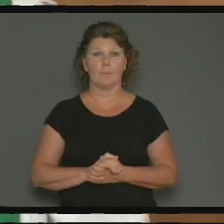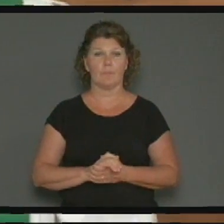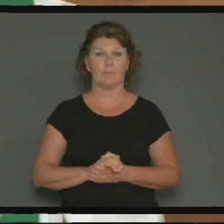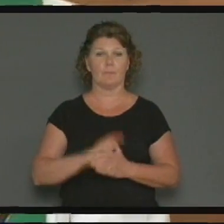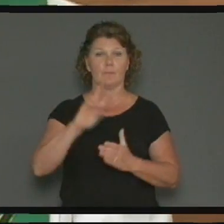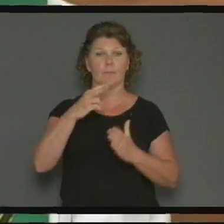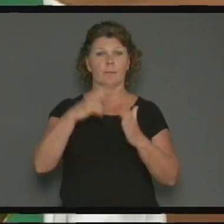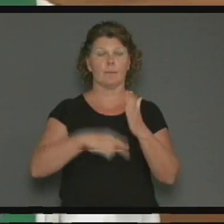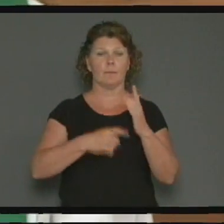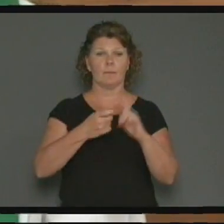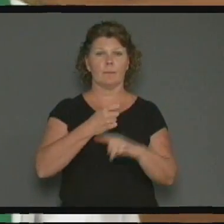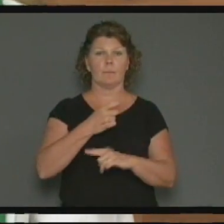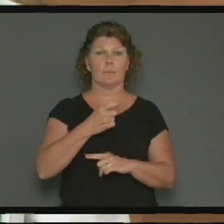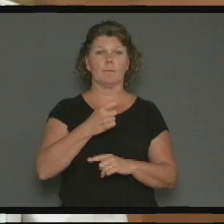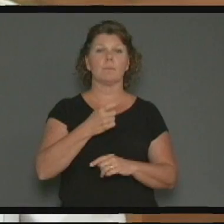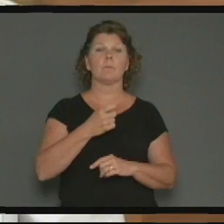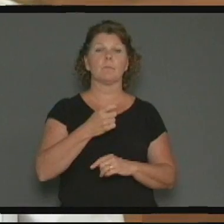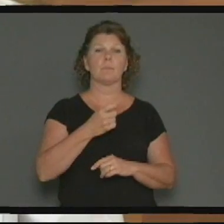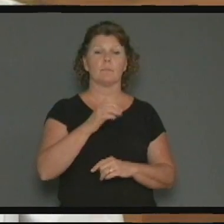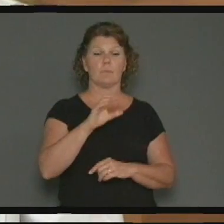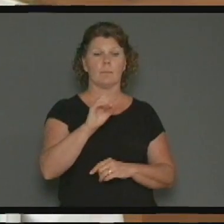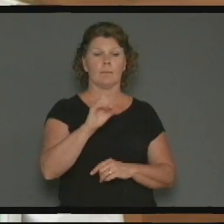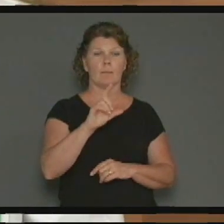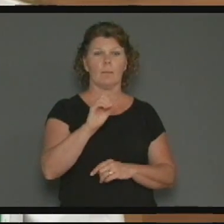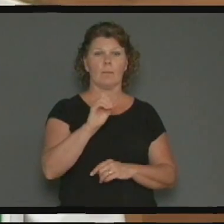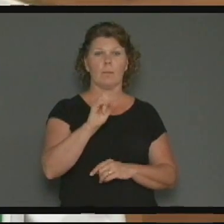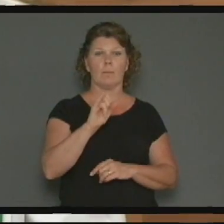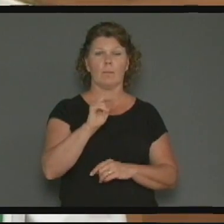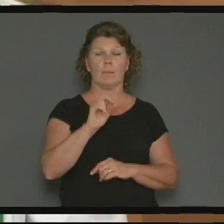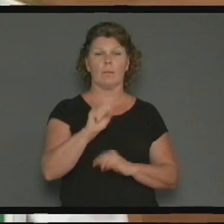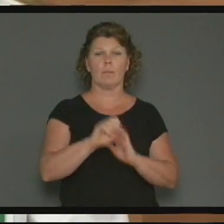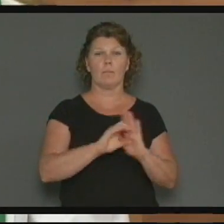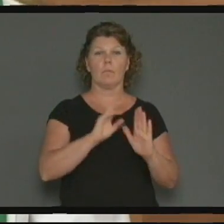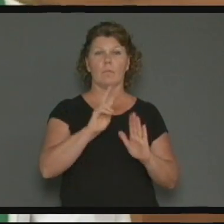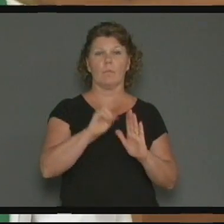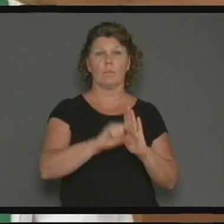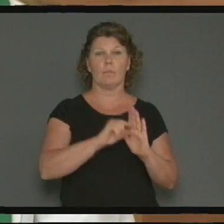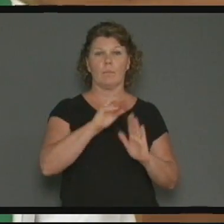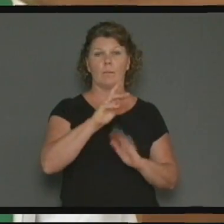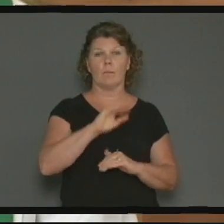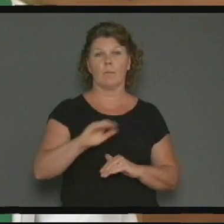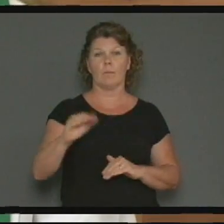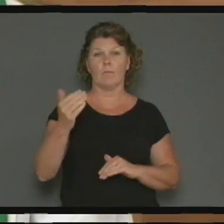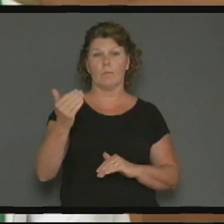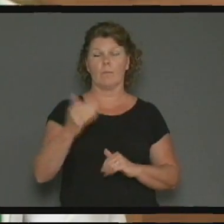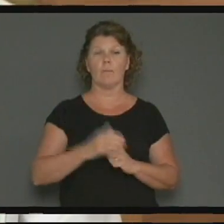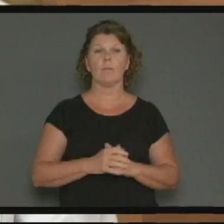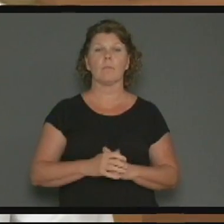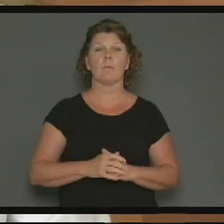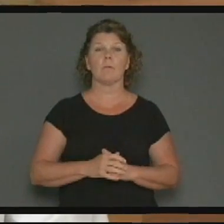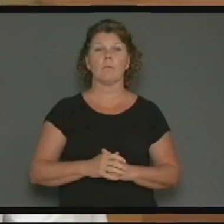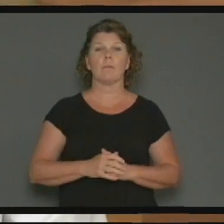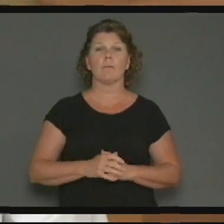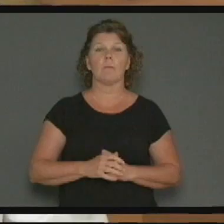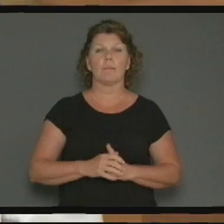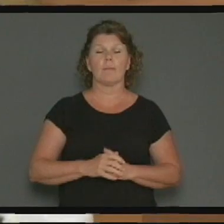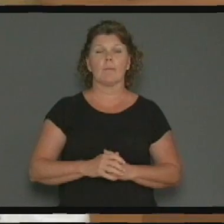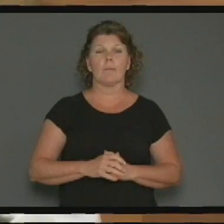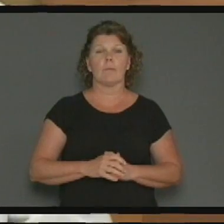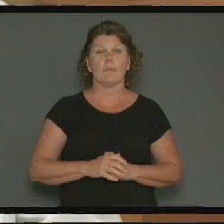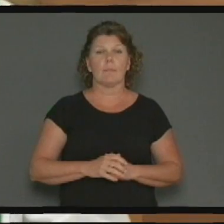The epistle reading is written in Colossians chapter 2, verses 6 through 15.